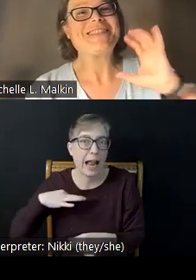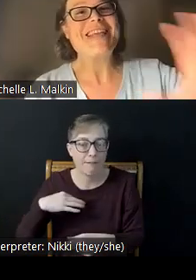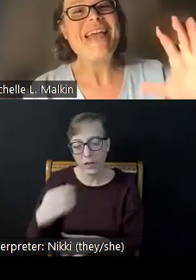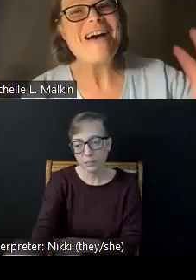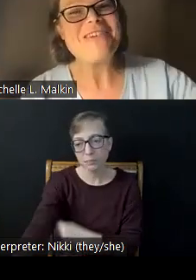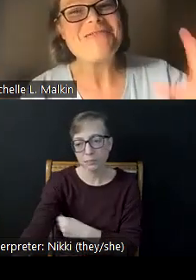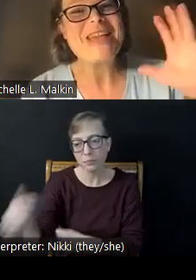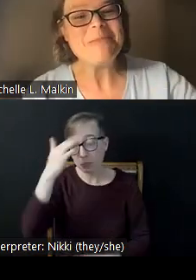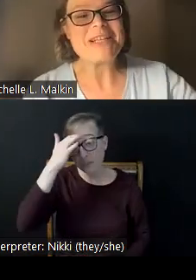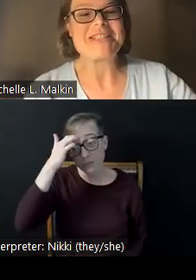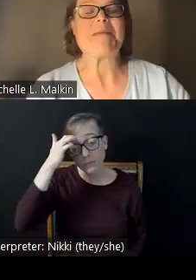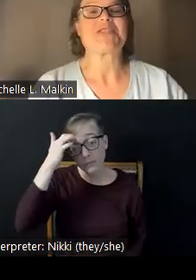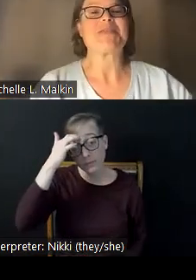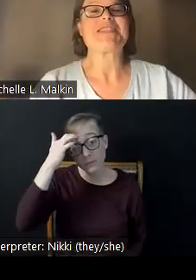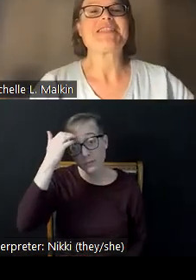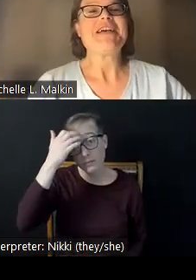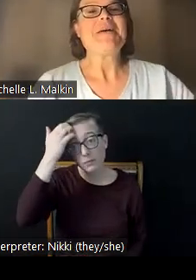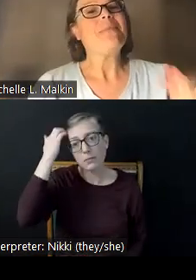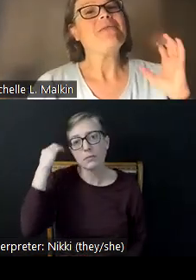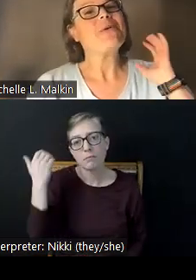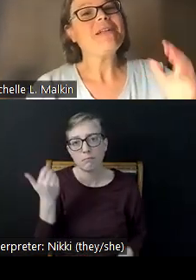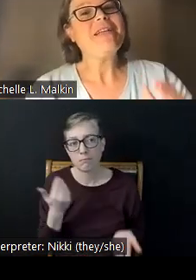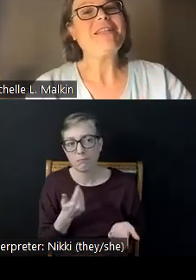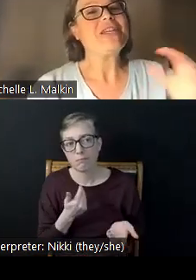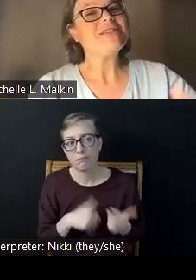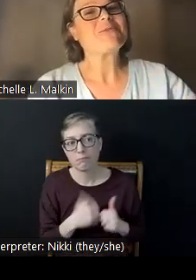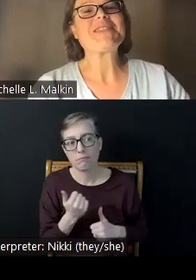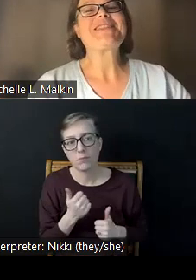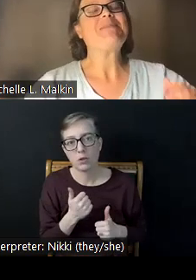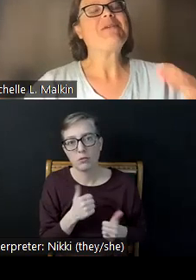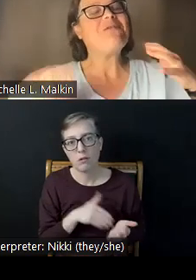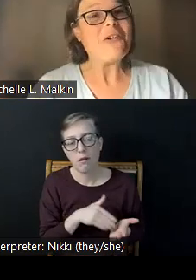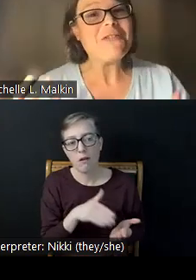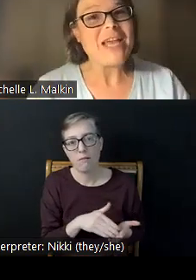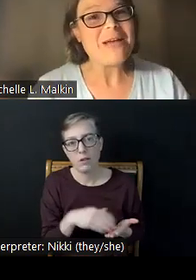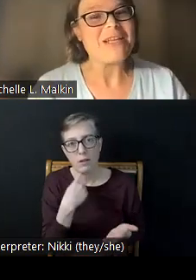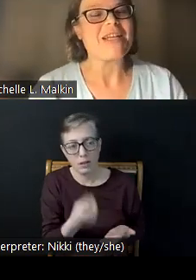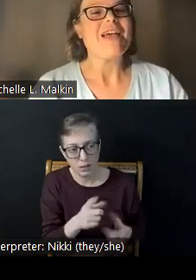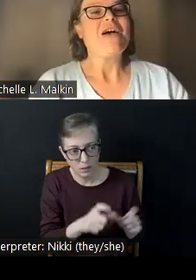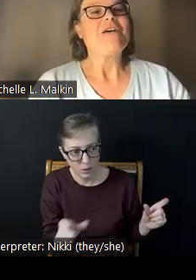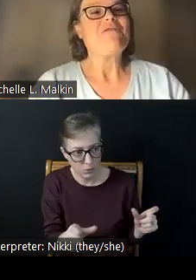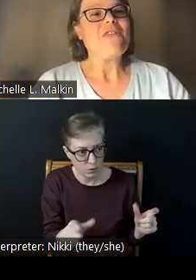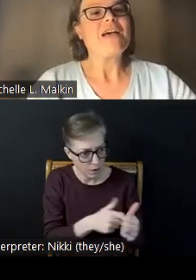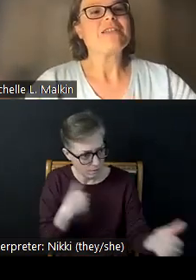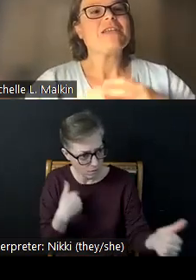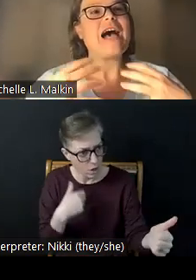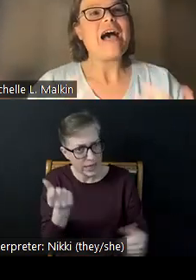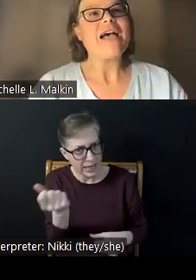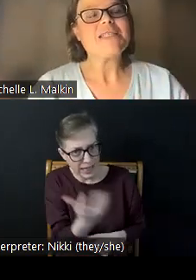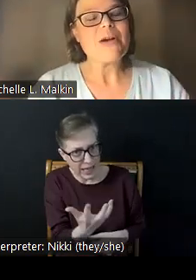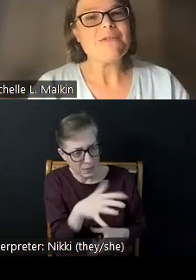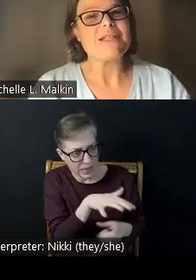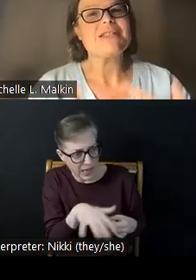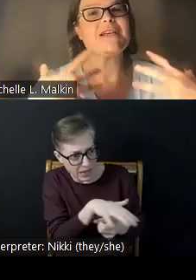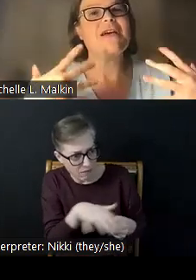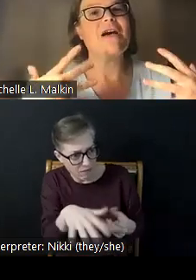told stay out of gambling establishments. But really, jails and prisons can be full of gambling. In fact, the